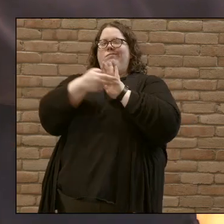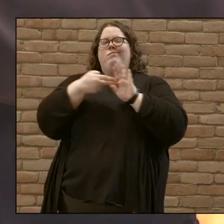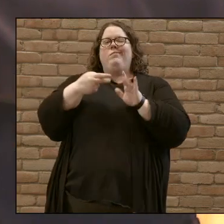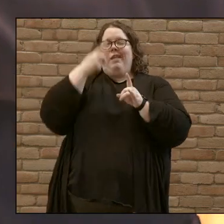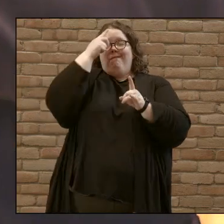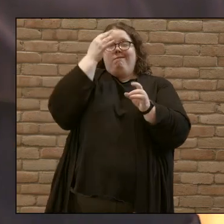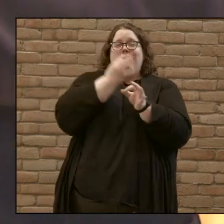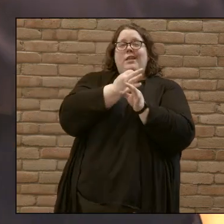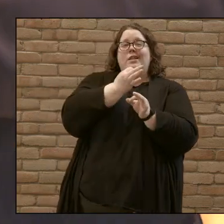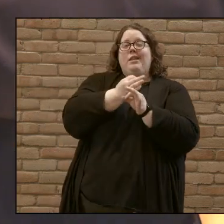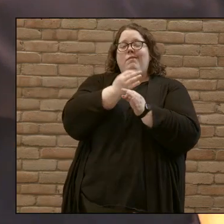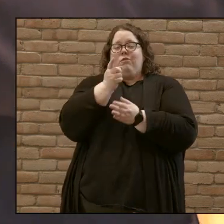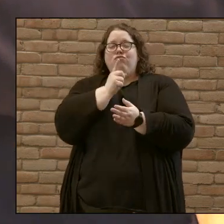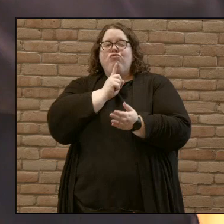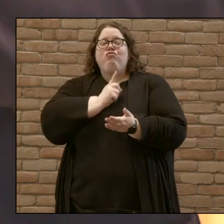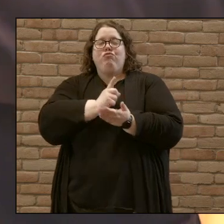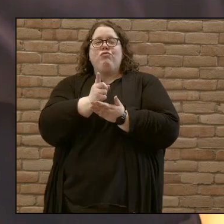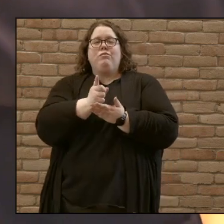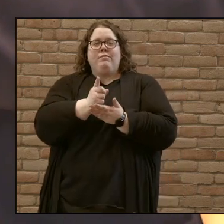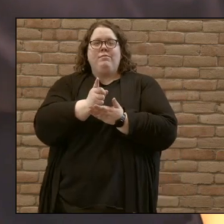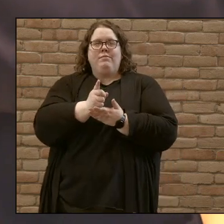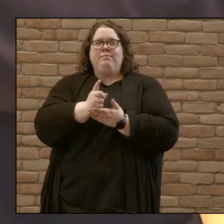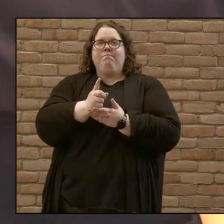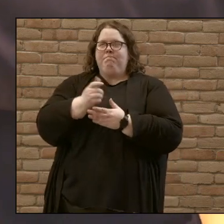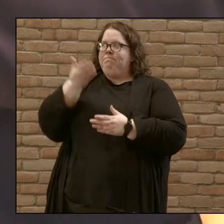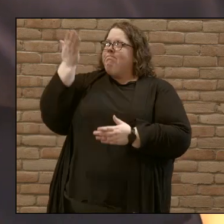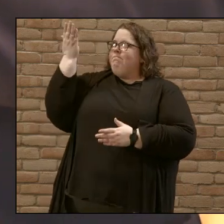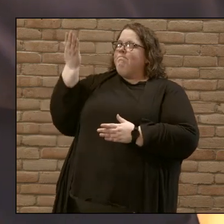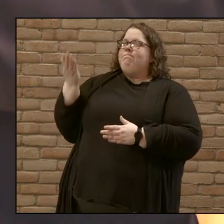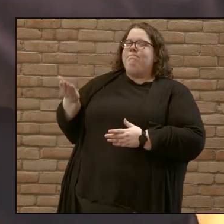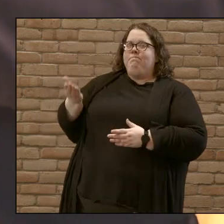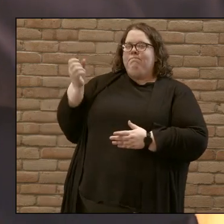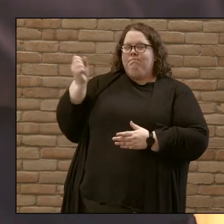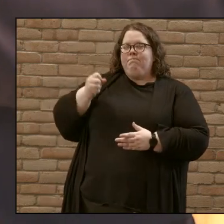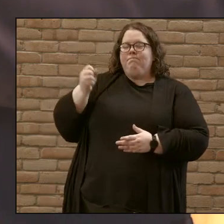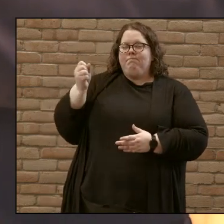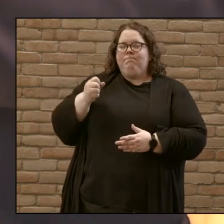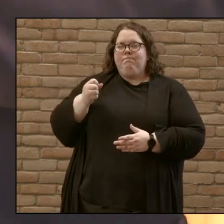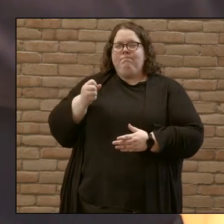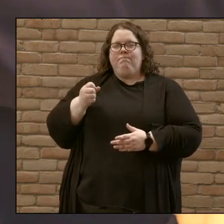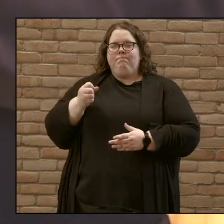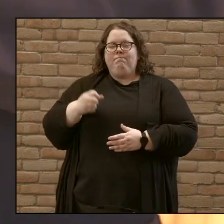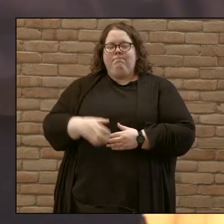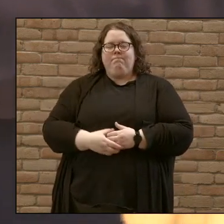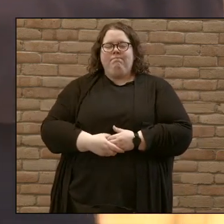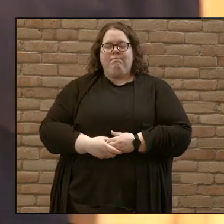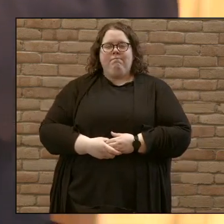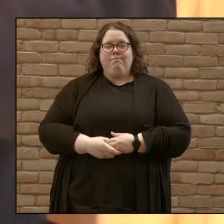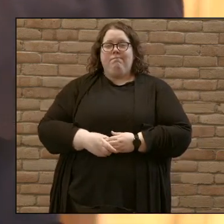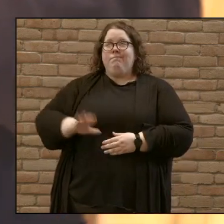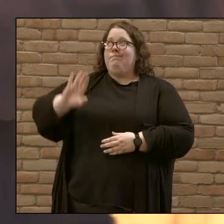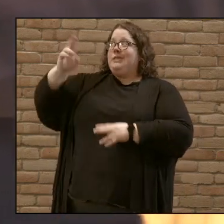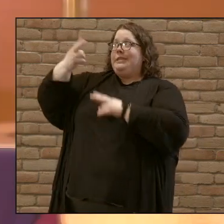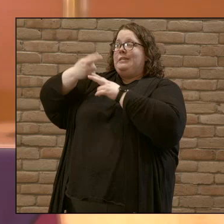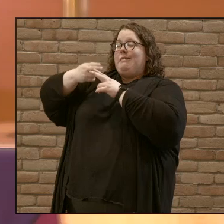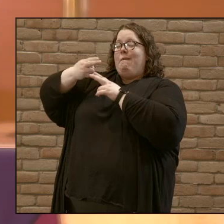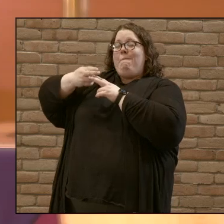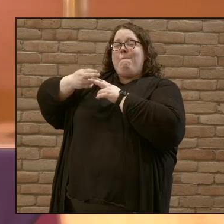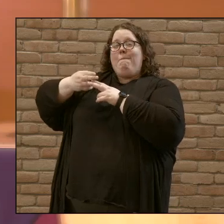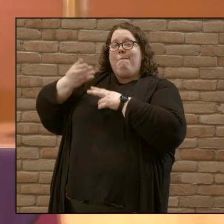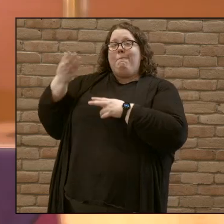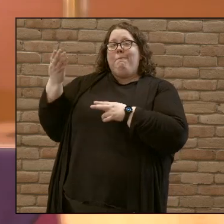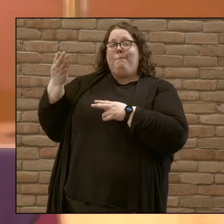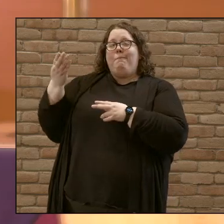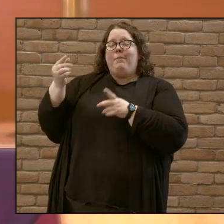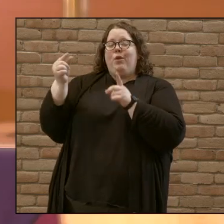True, because he is faithful and true to you. His name is